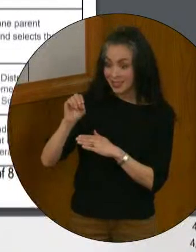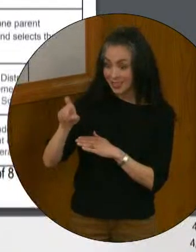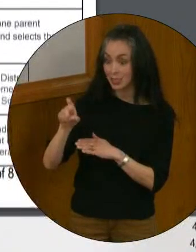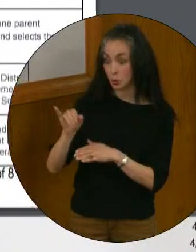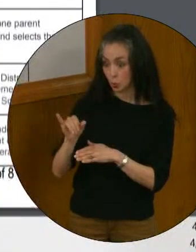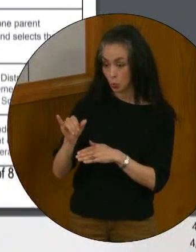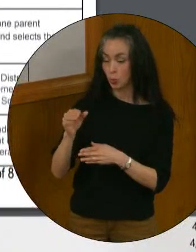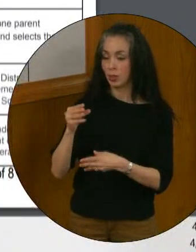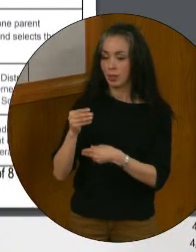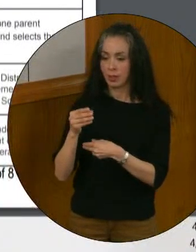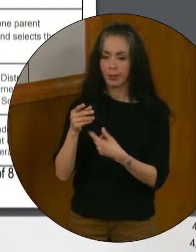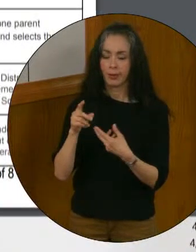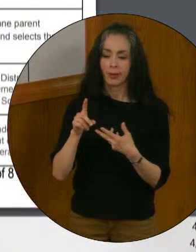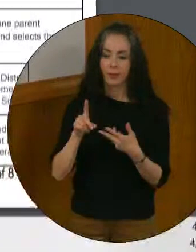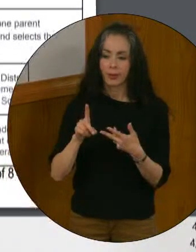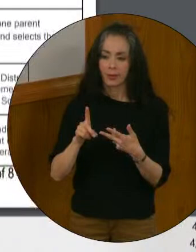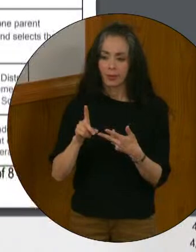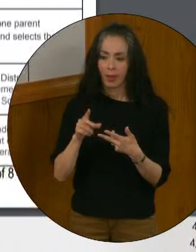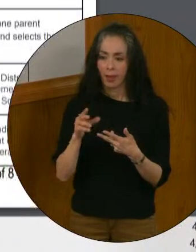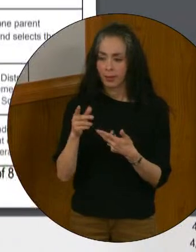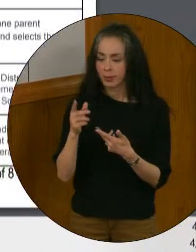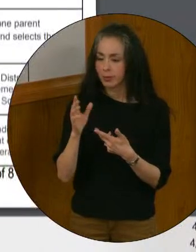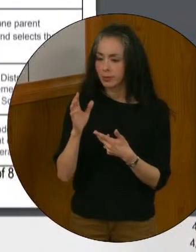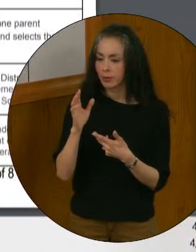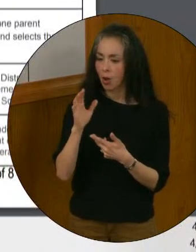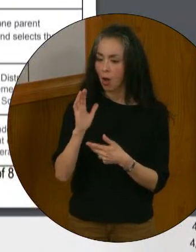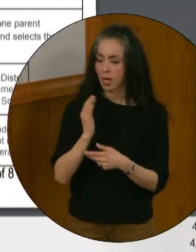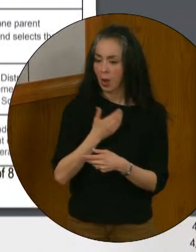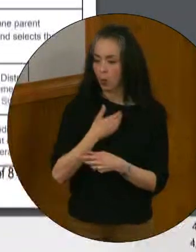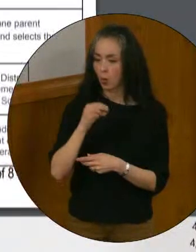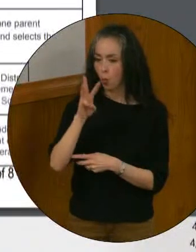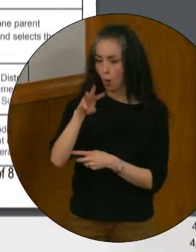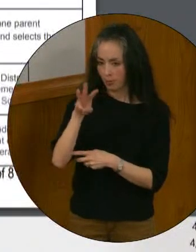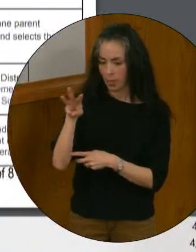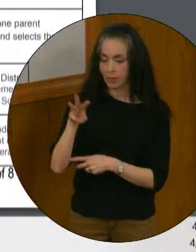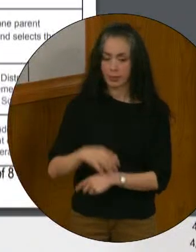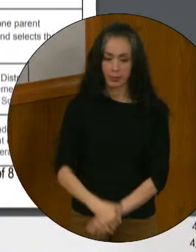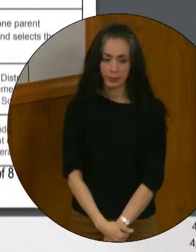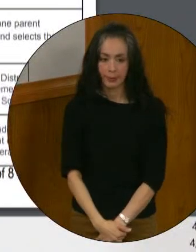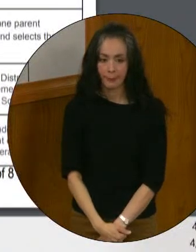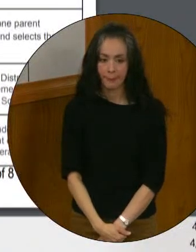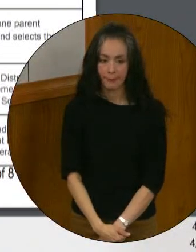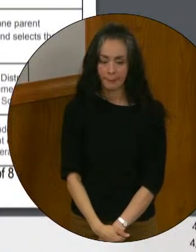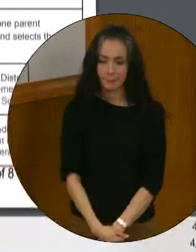and on our website.